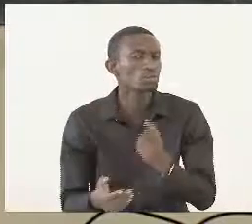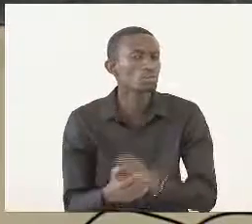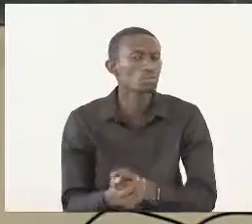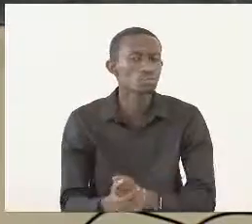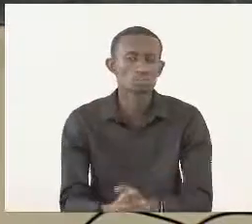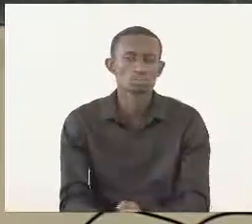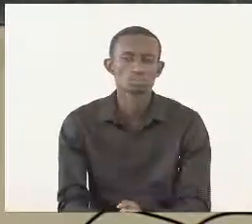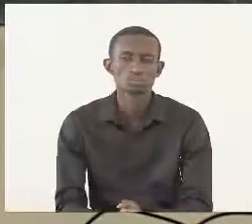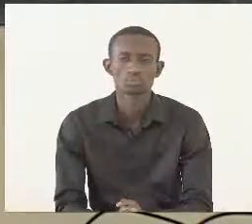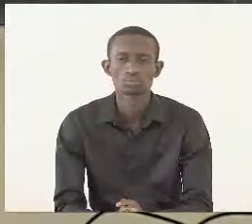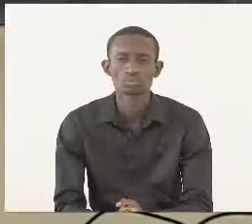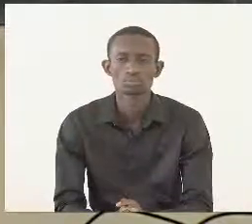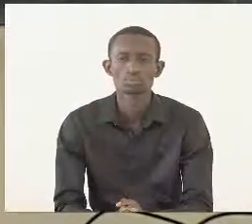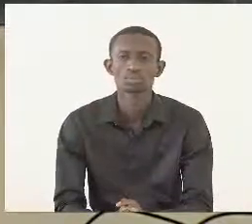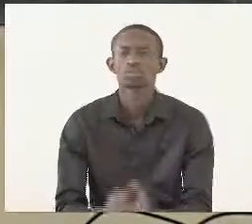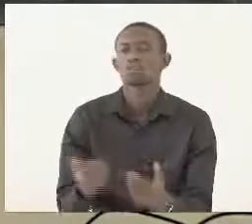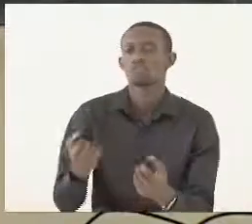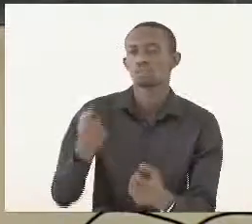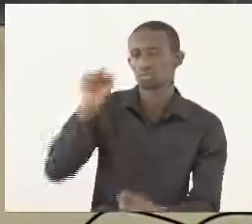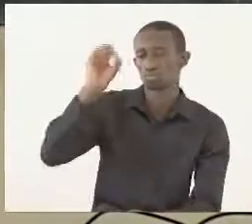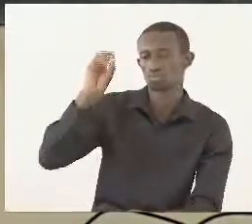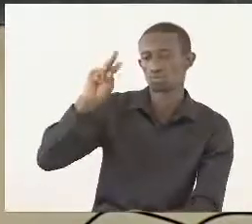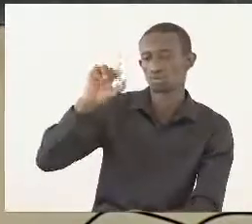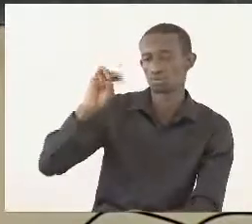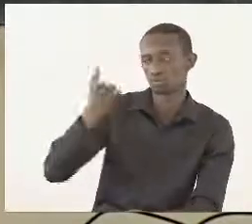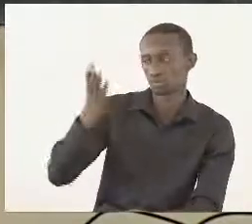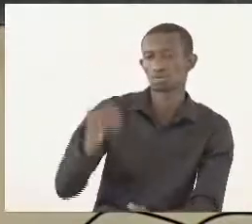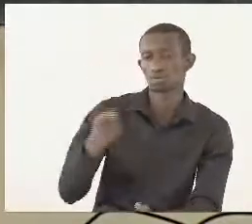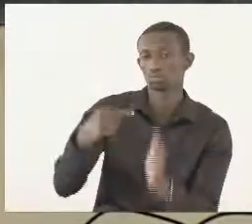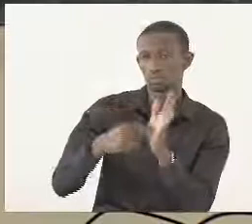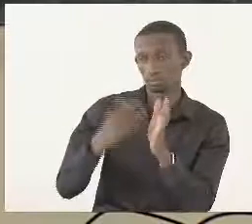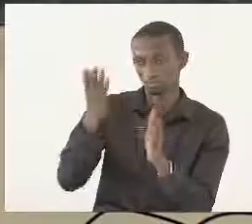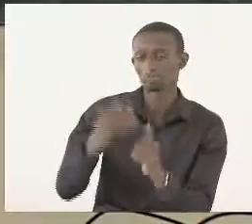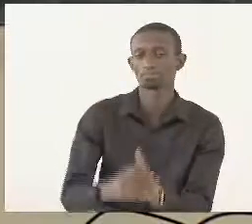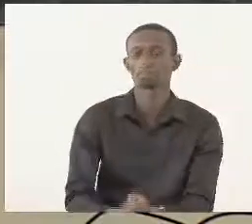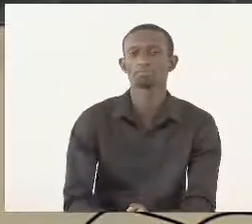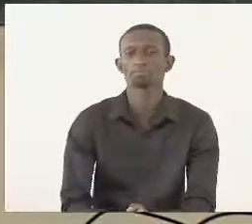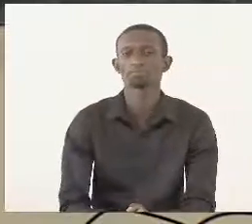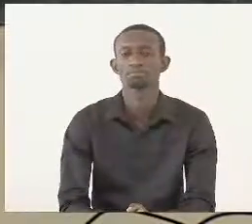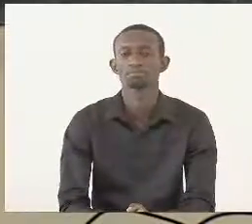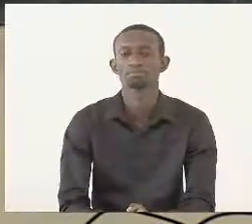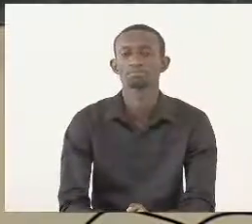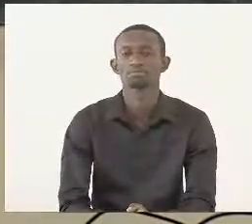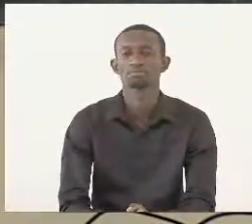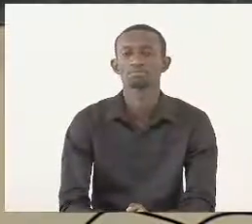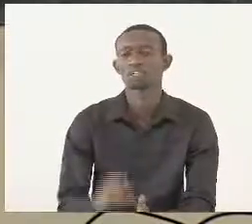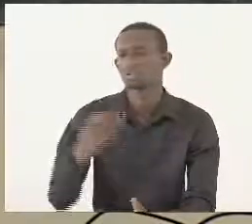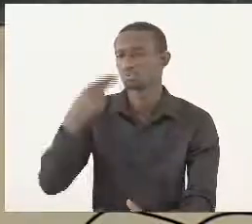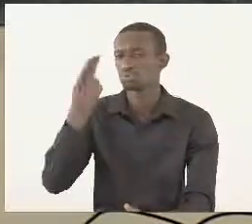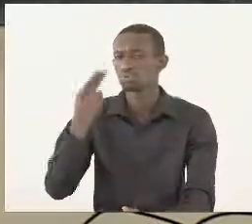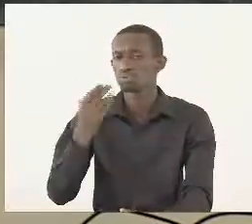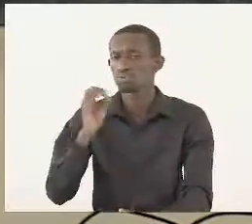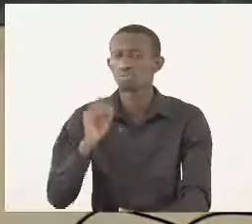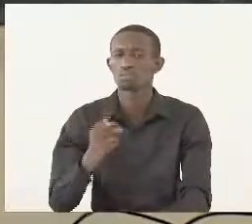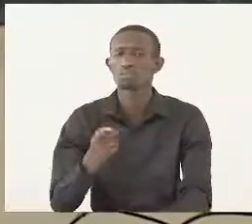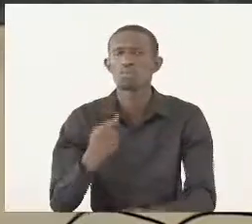have sodium here. That is the example we have used. I'm writing it again so that we can